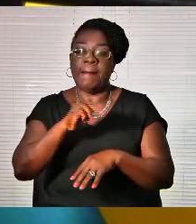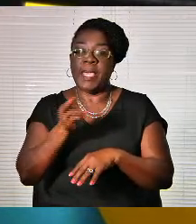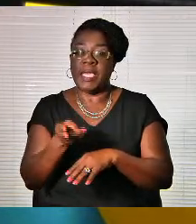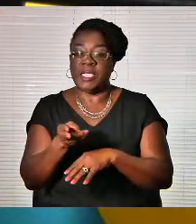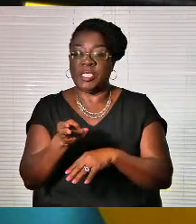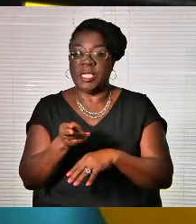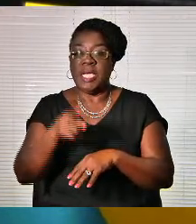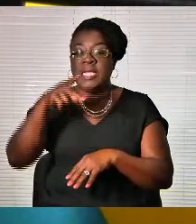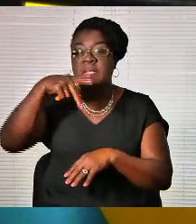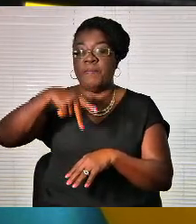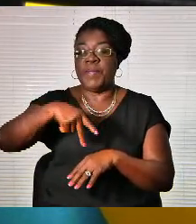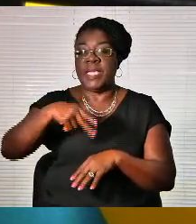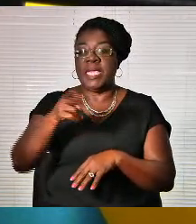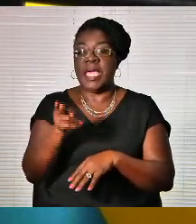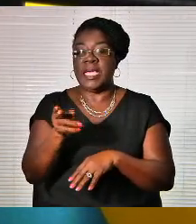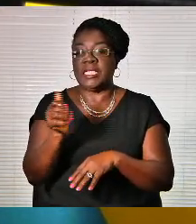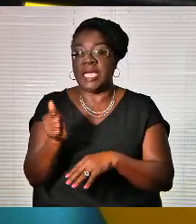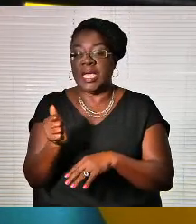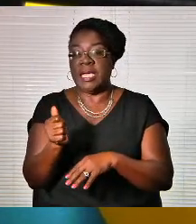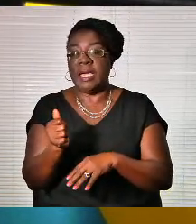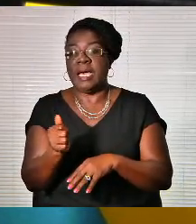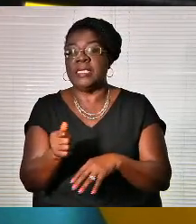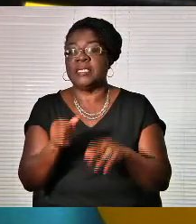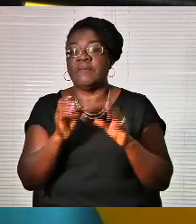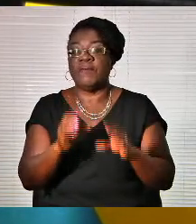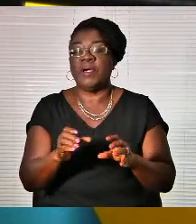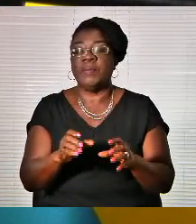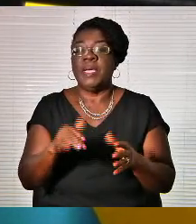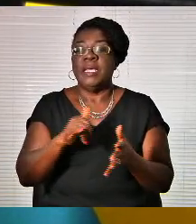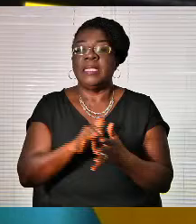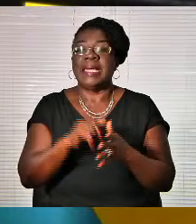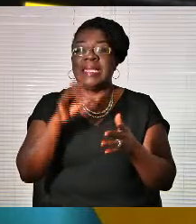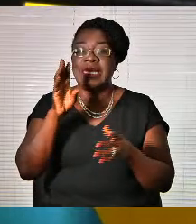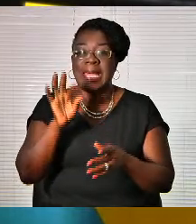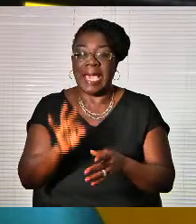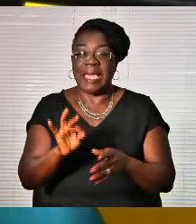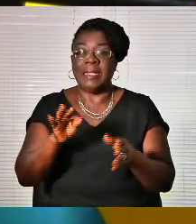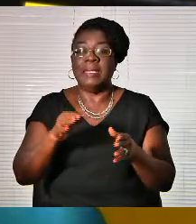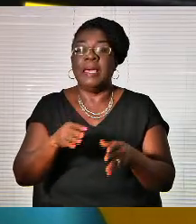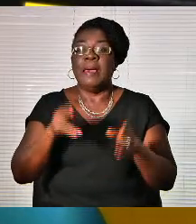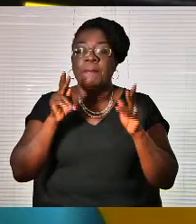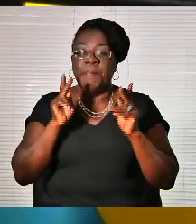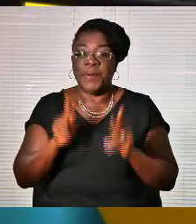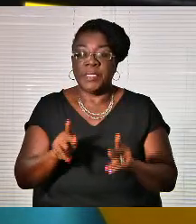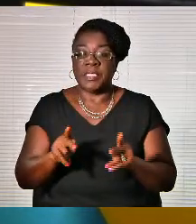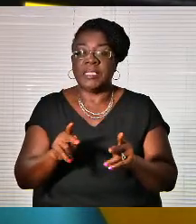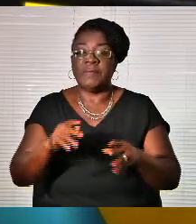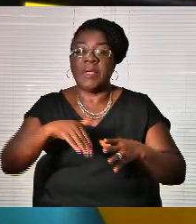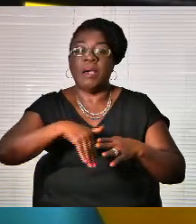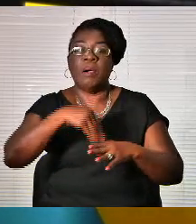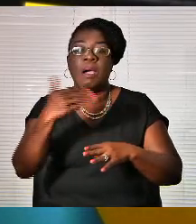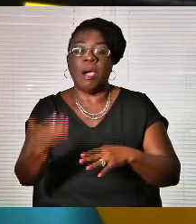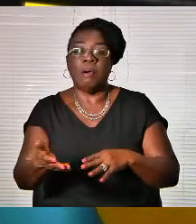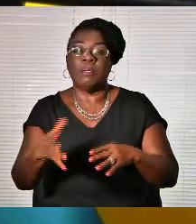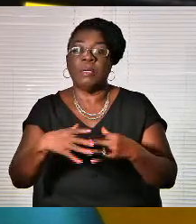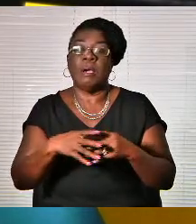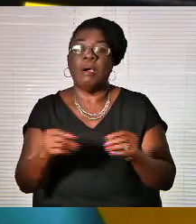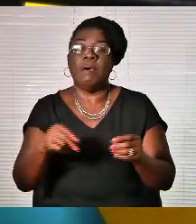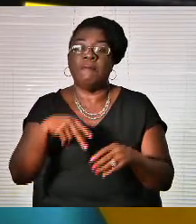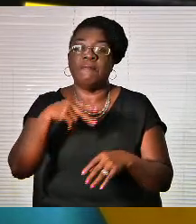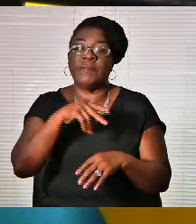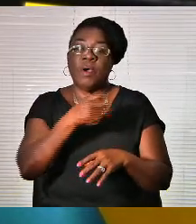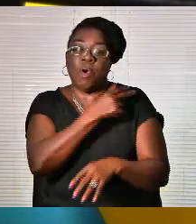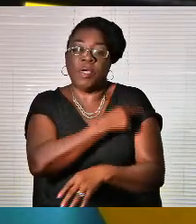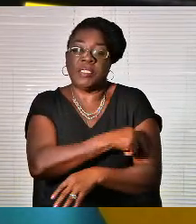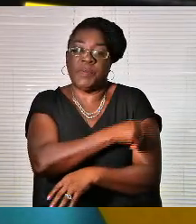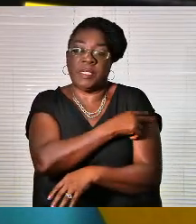confirm that 9 boarders have since been discharged from PMH and have been accommodated outside of the